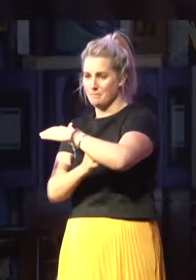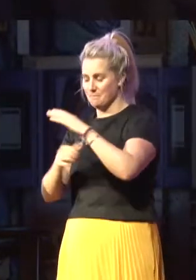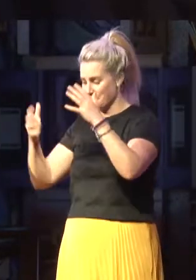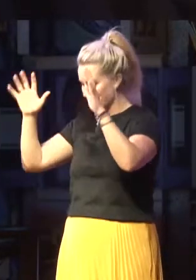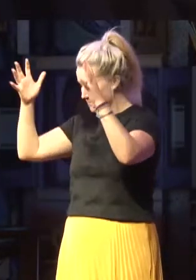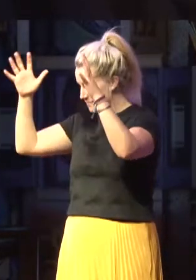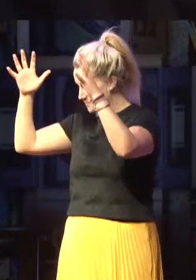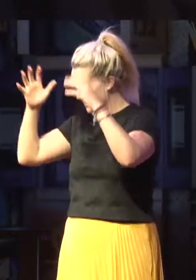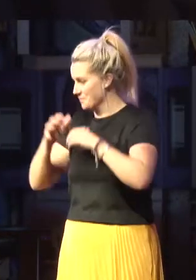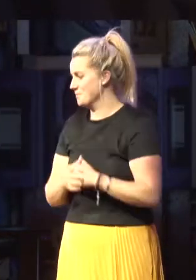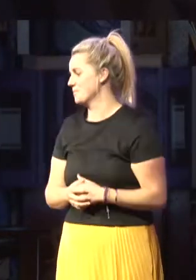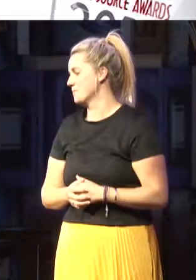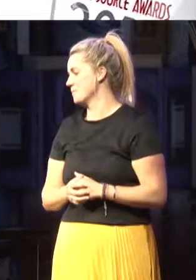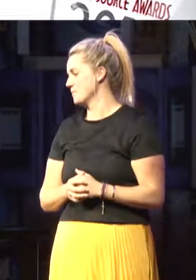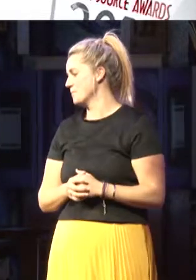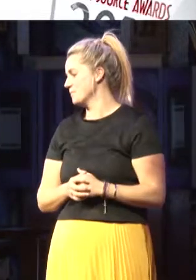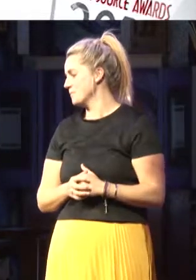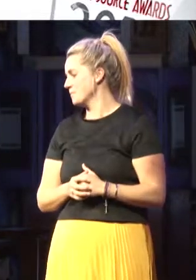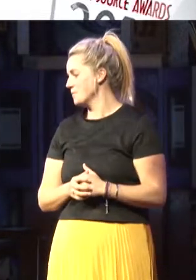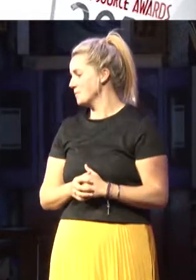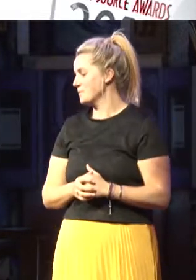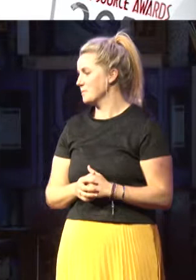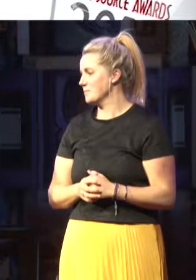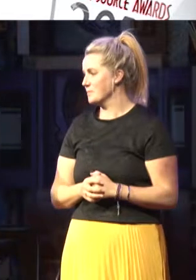SDN Controller Project.